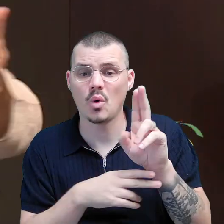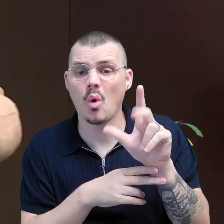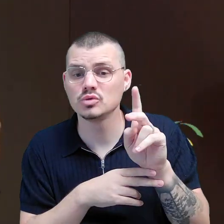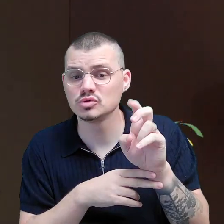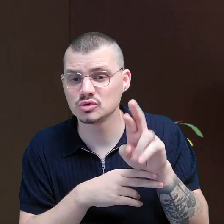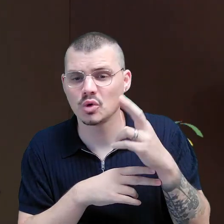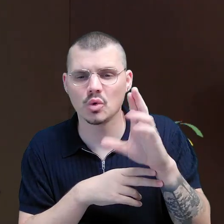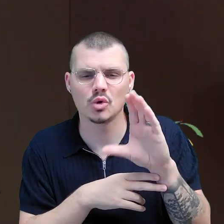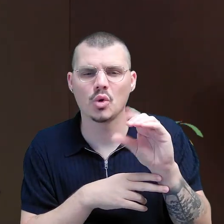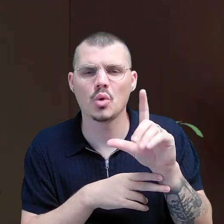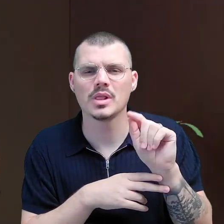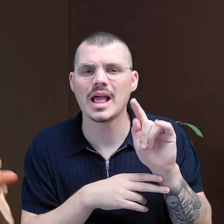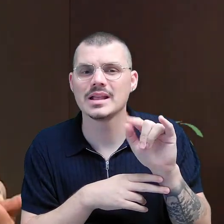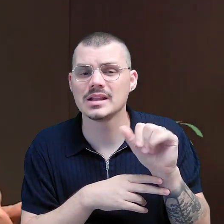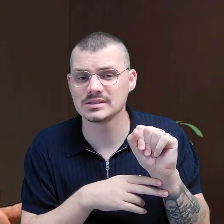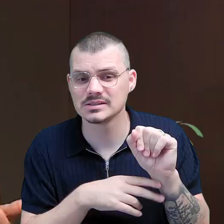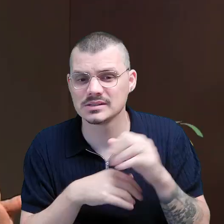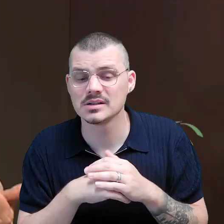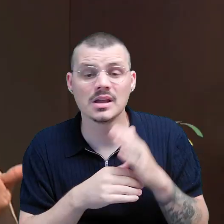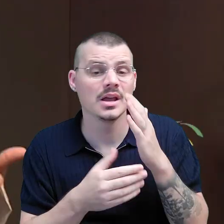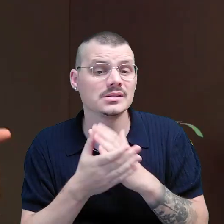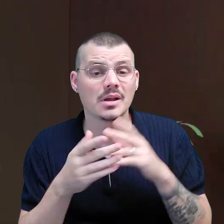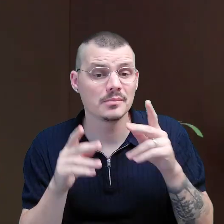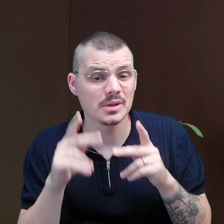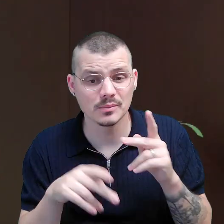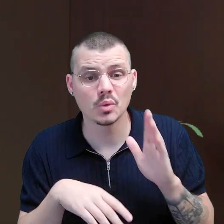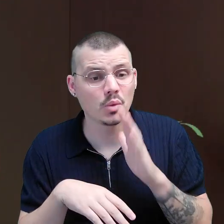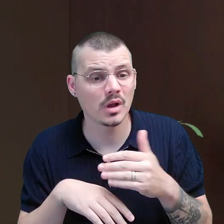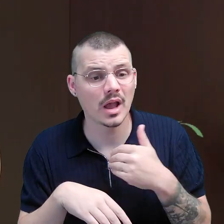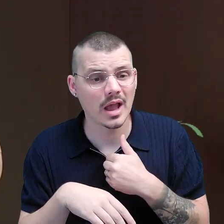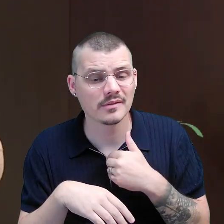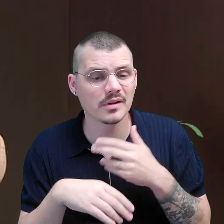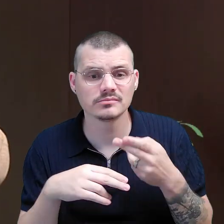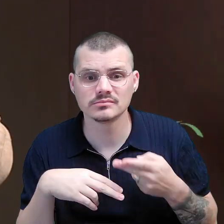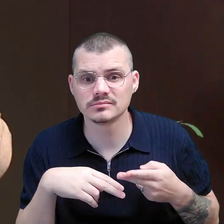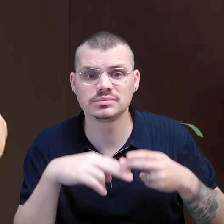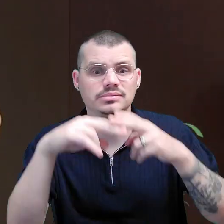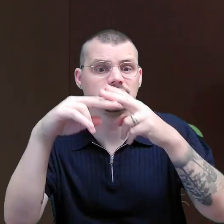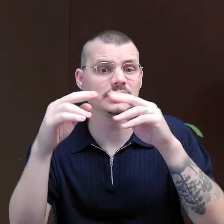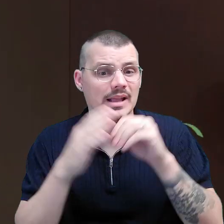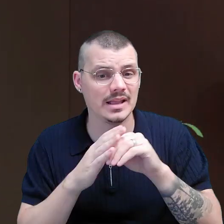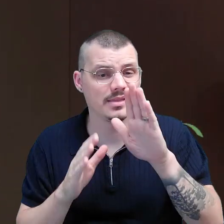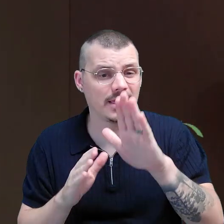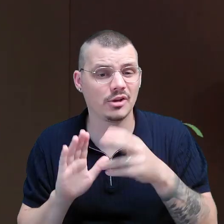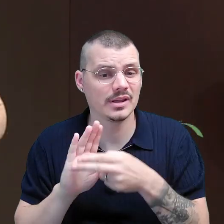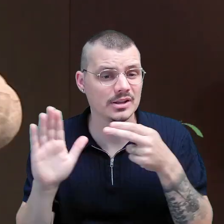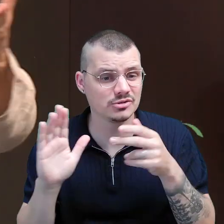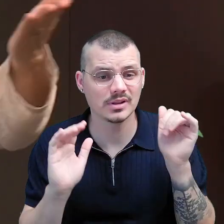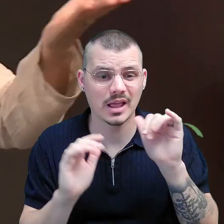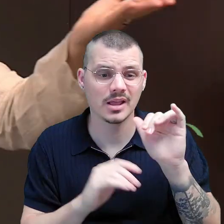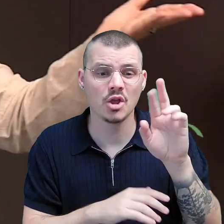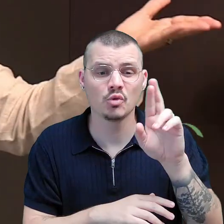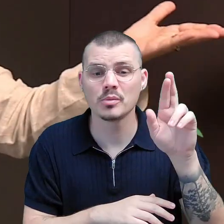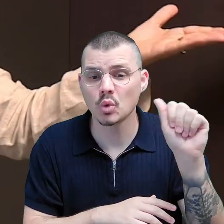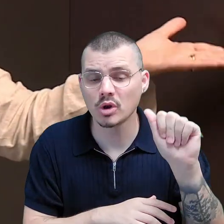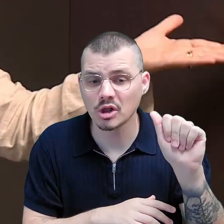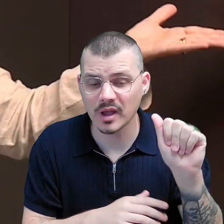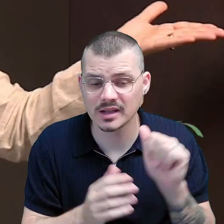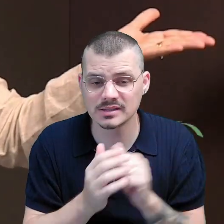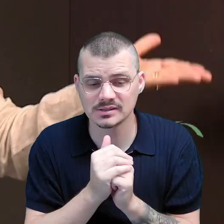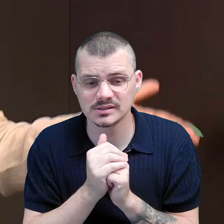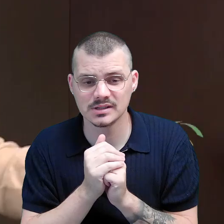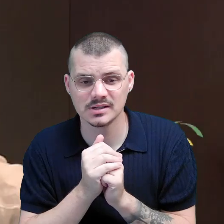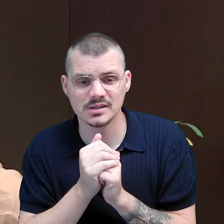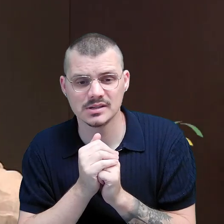Some people will get ulcers or colitis. Some people will have accelerations in their conditions like